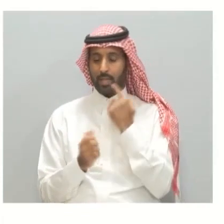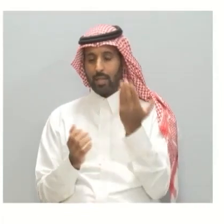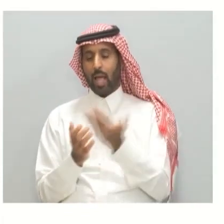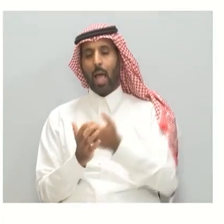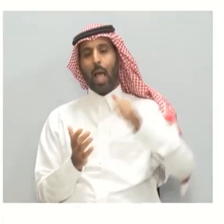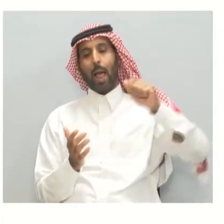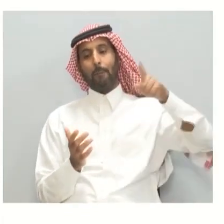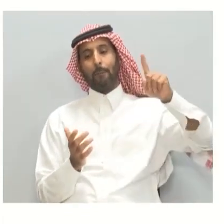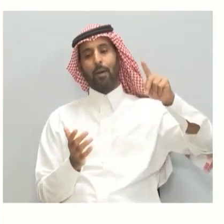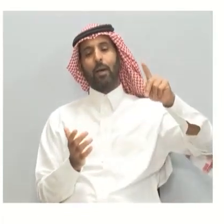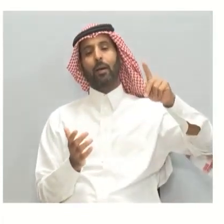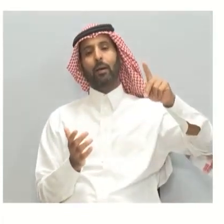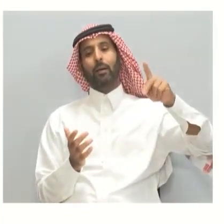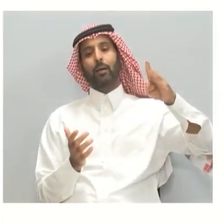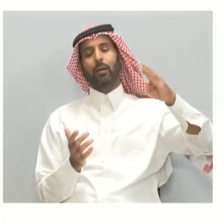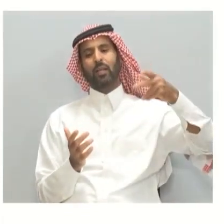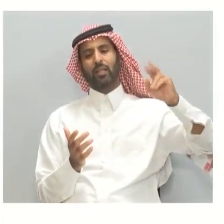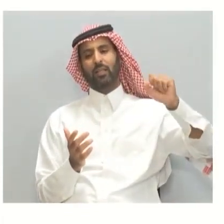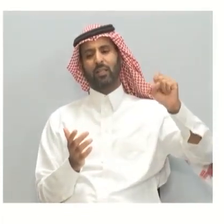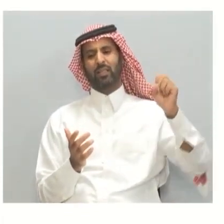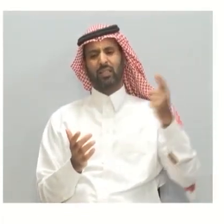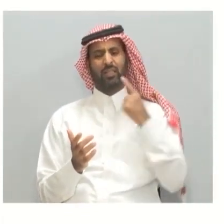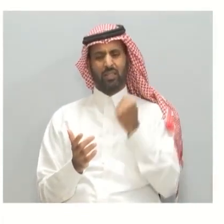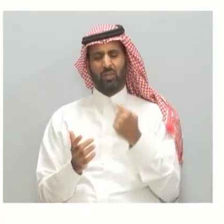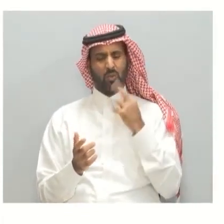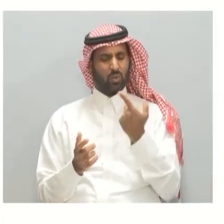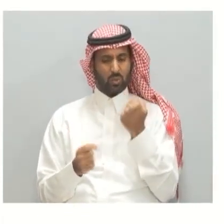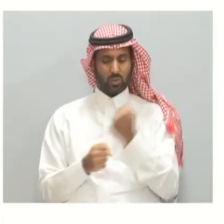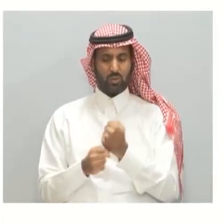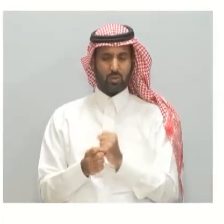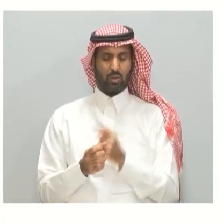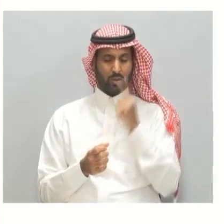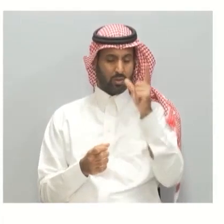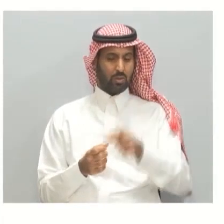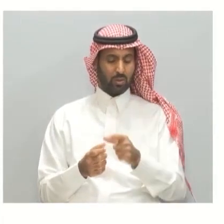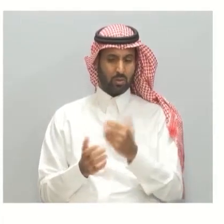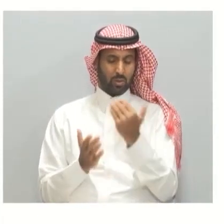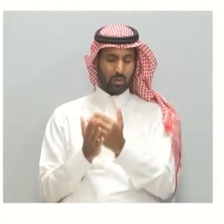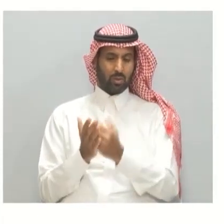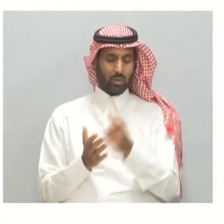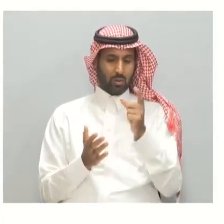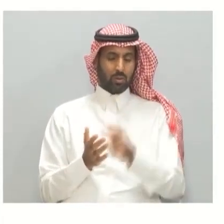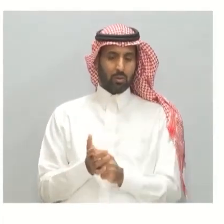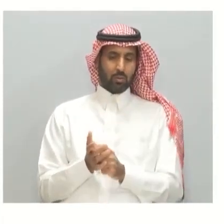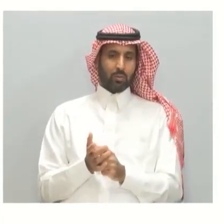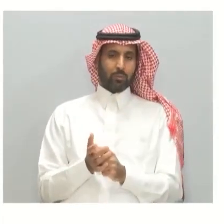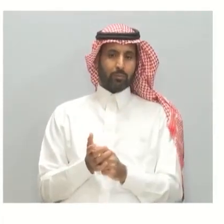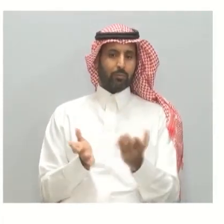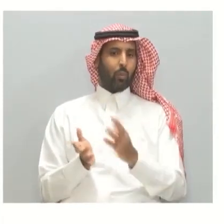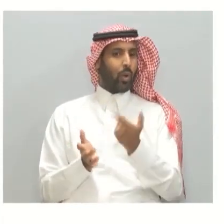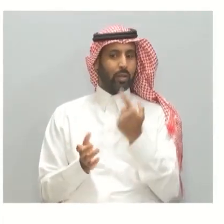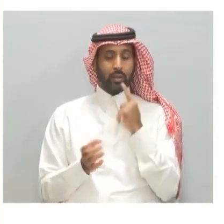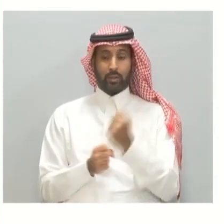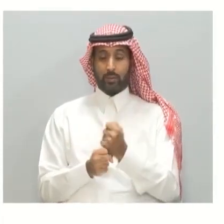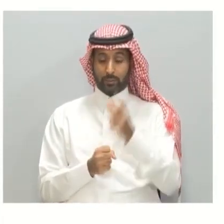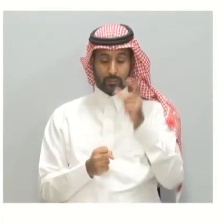do? What kind of qualifications does he need to have? Which personal characteristics should he have? What